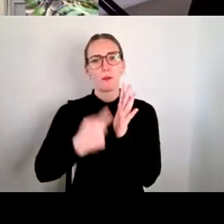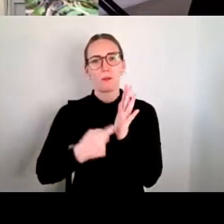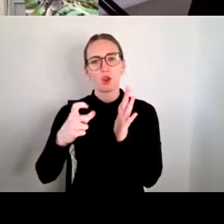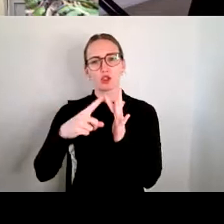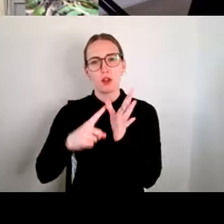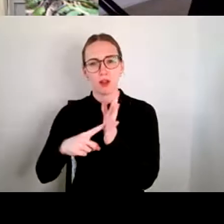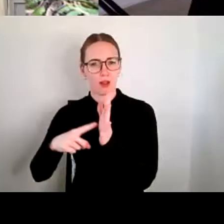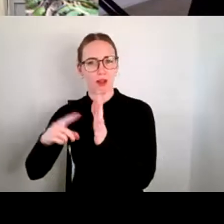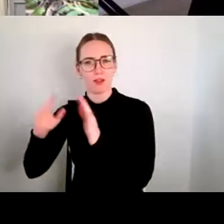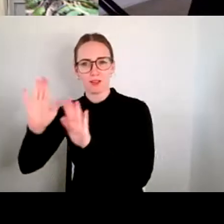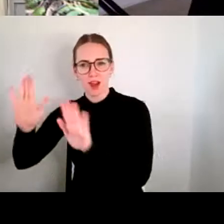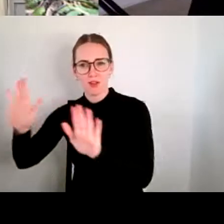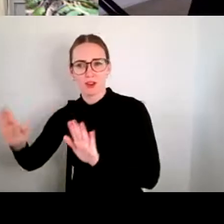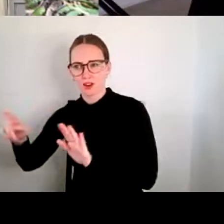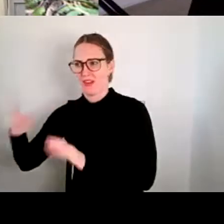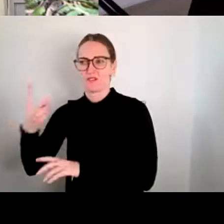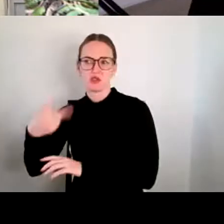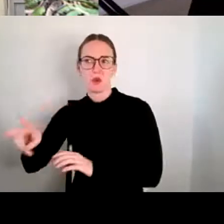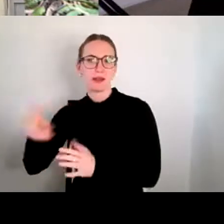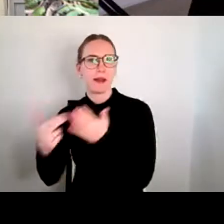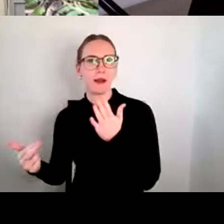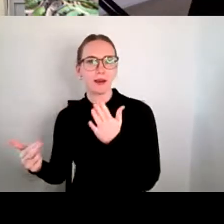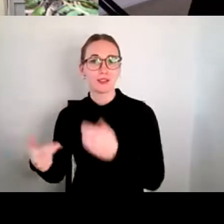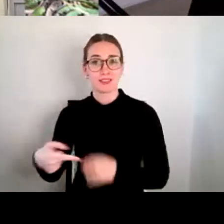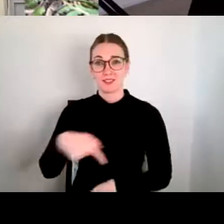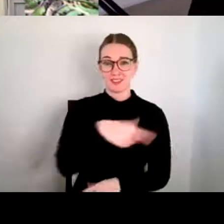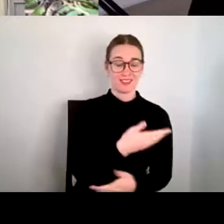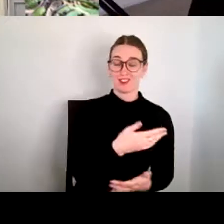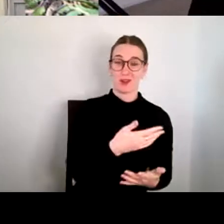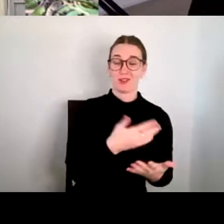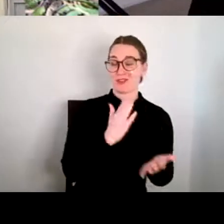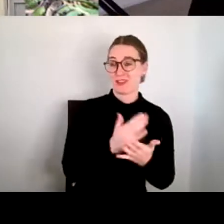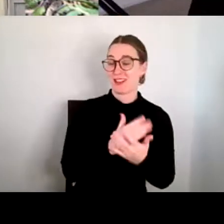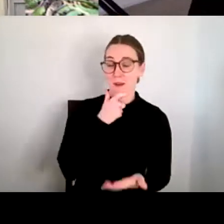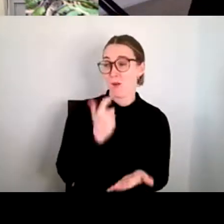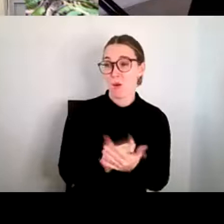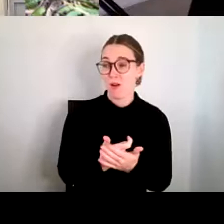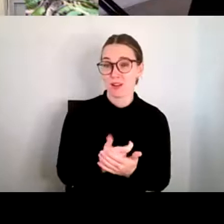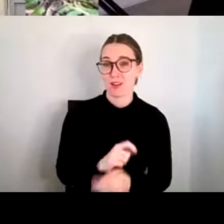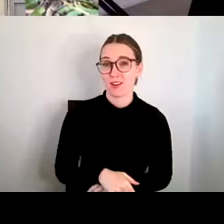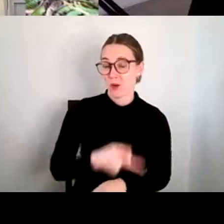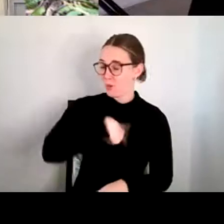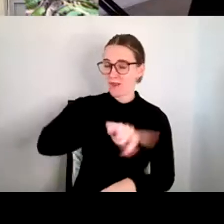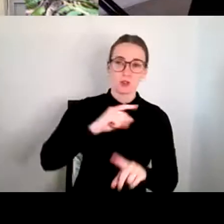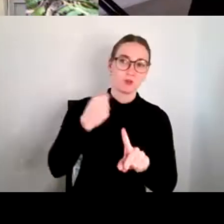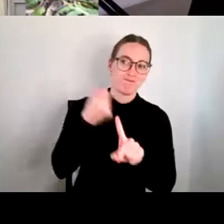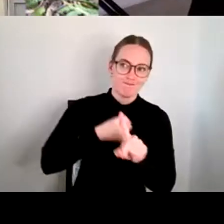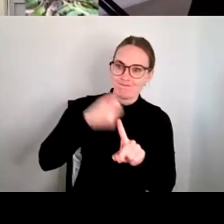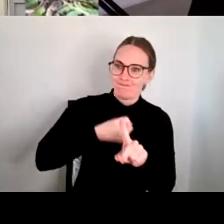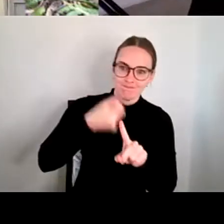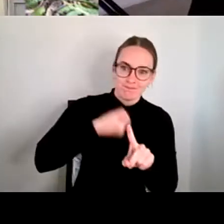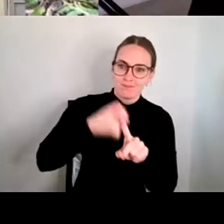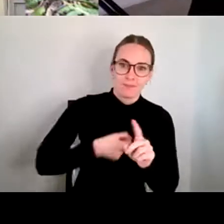130K from New South Wales Create. It's appalling. And we have to fight for everything. We never get